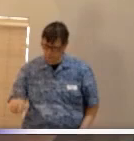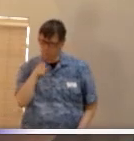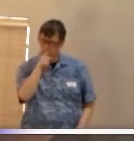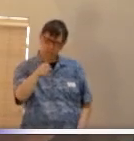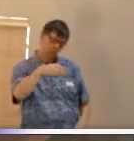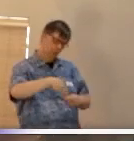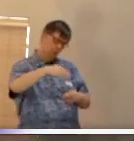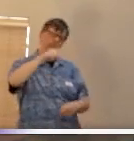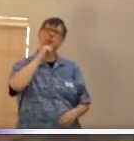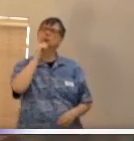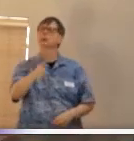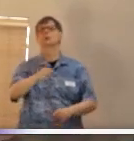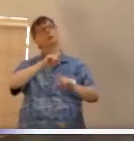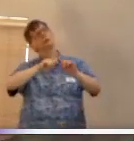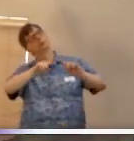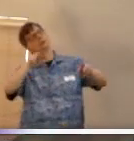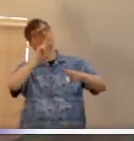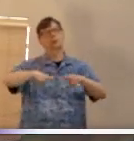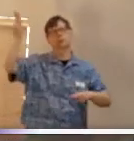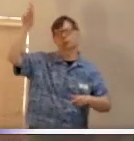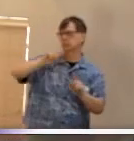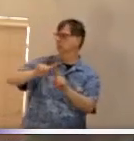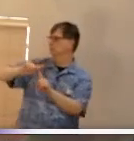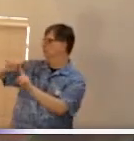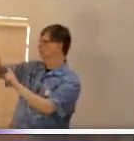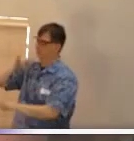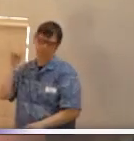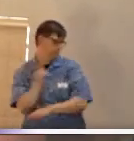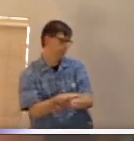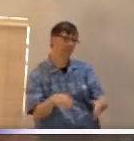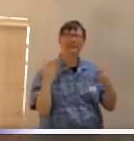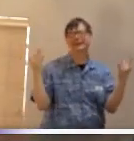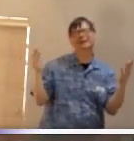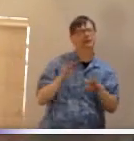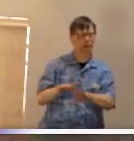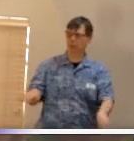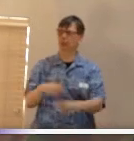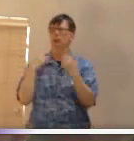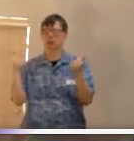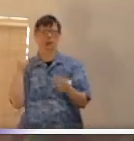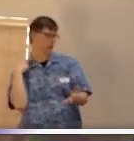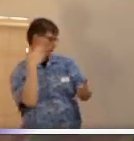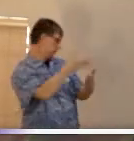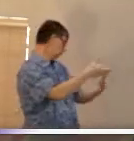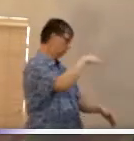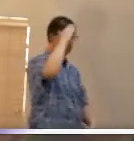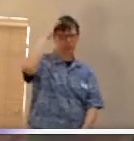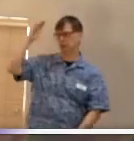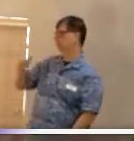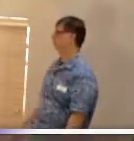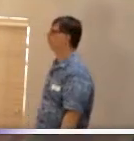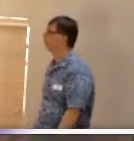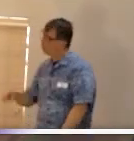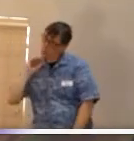label good, bad, right, wrong, happy, unhappy. And in a moment, I thought,